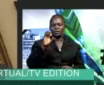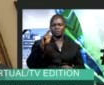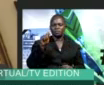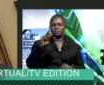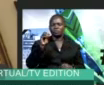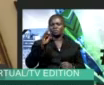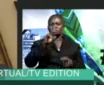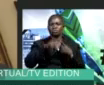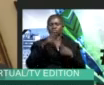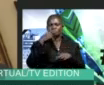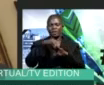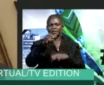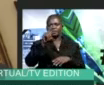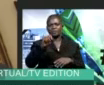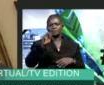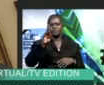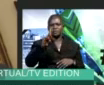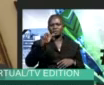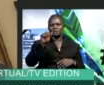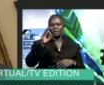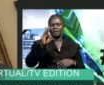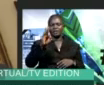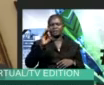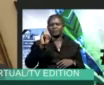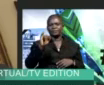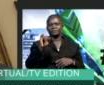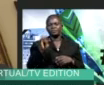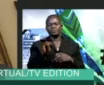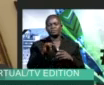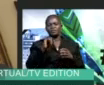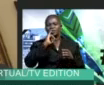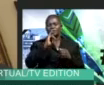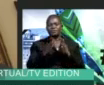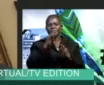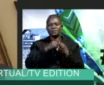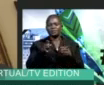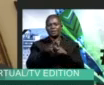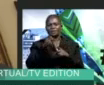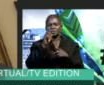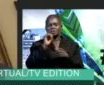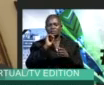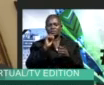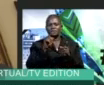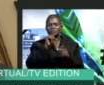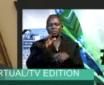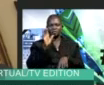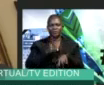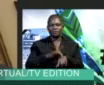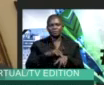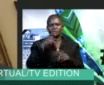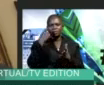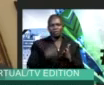the tariff regime. Because if that tariff regime stays as it is and is not reflective of the